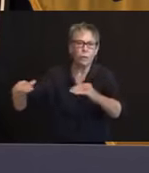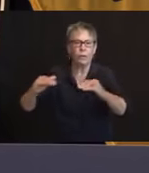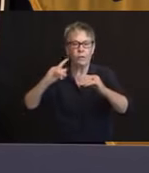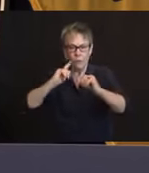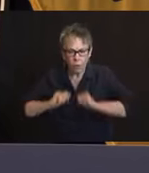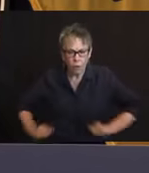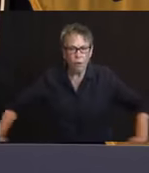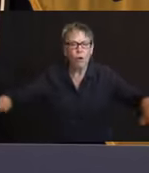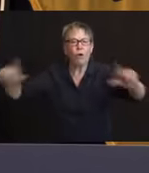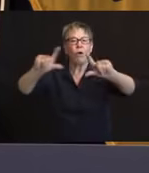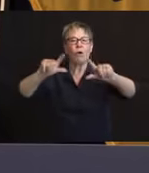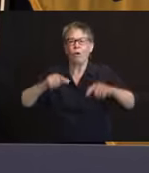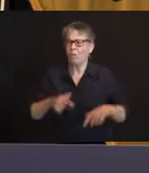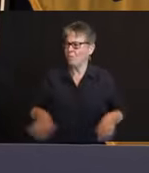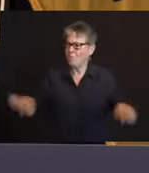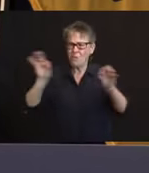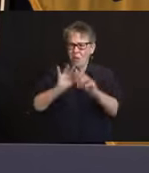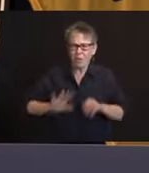equally.